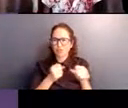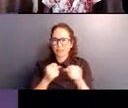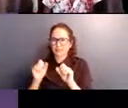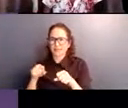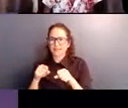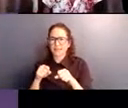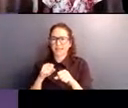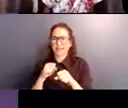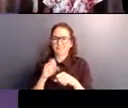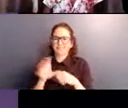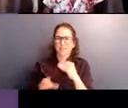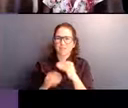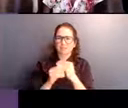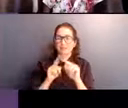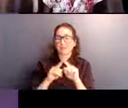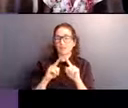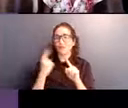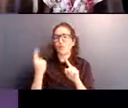but they always